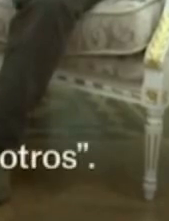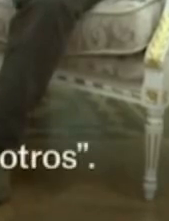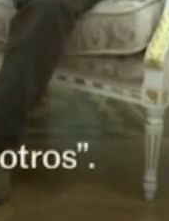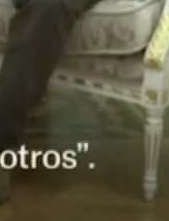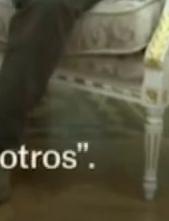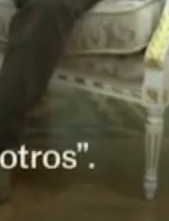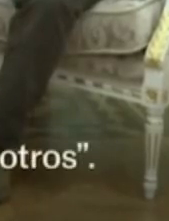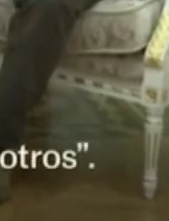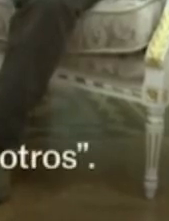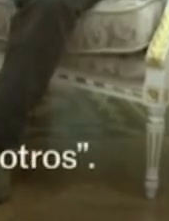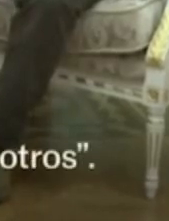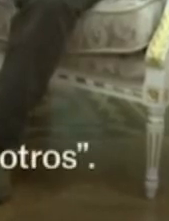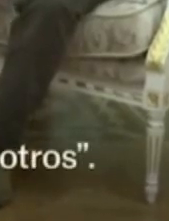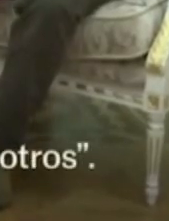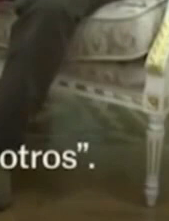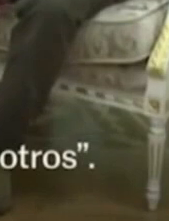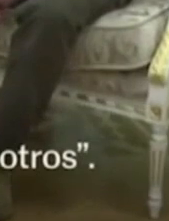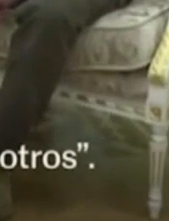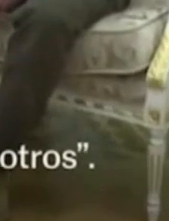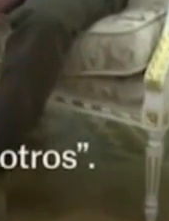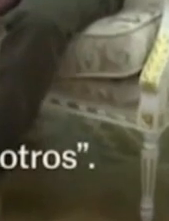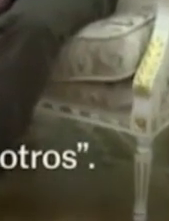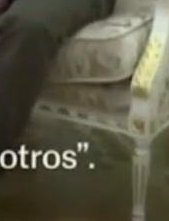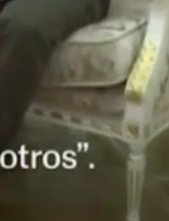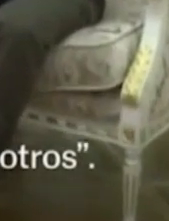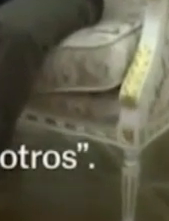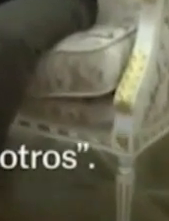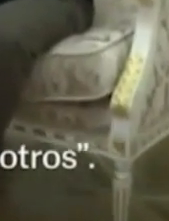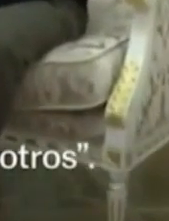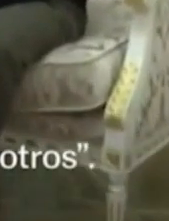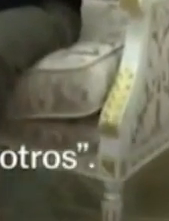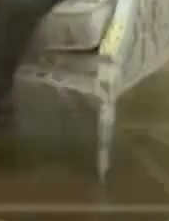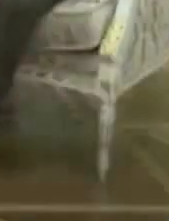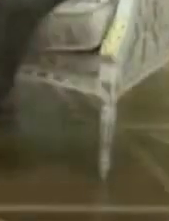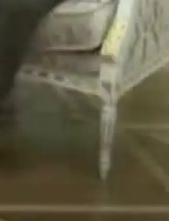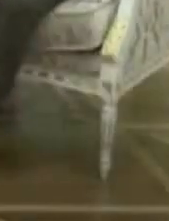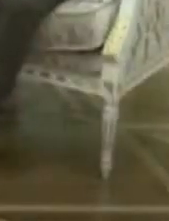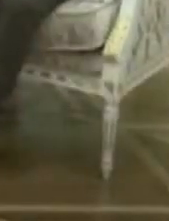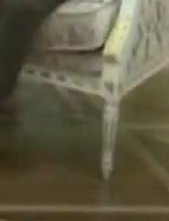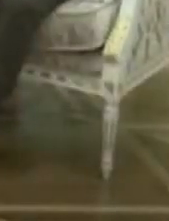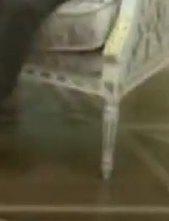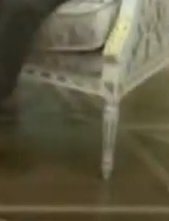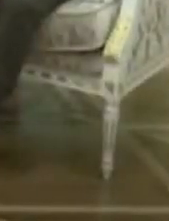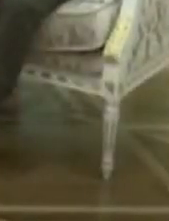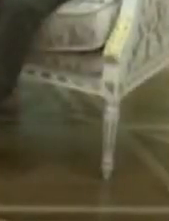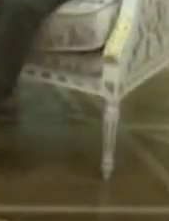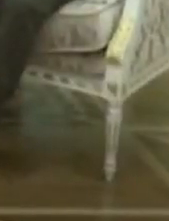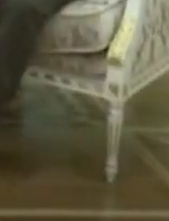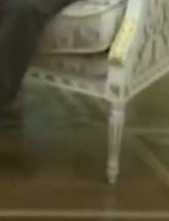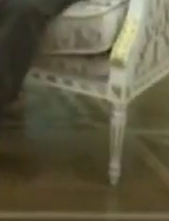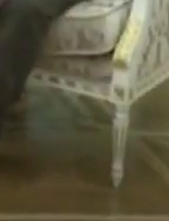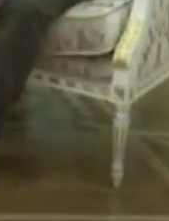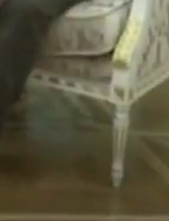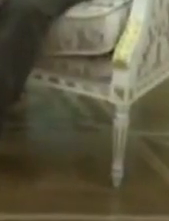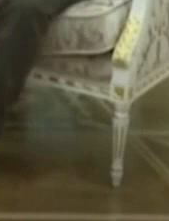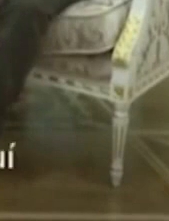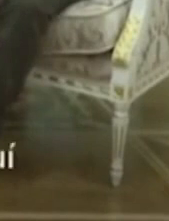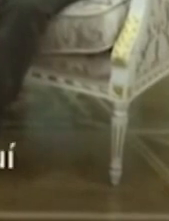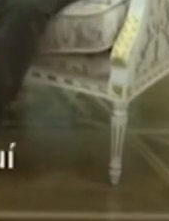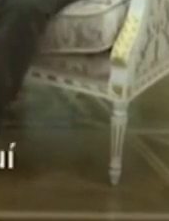this full-scale war, from the first day, has been together with us. Presumptuous for me to say this, but I thought it was